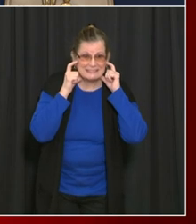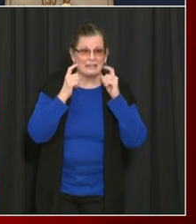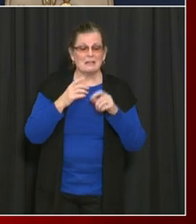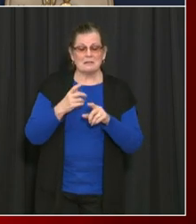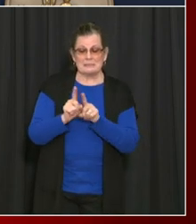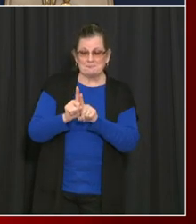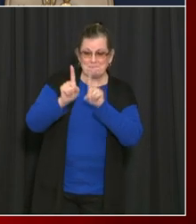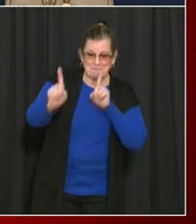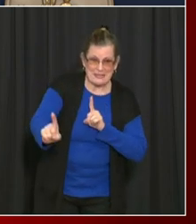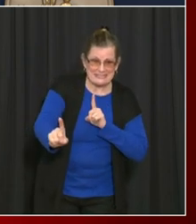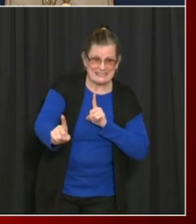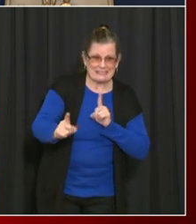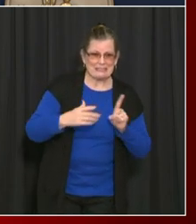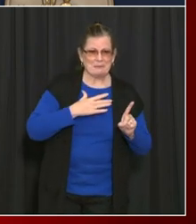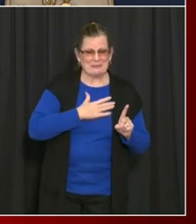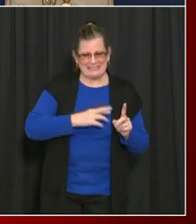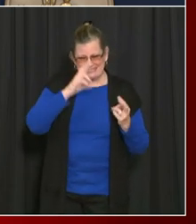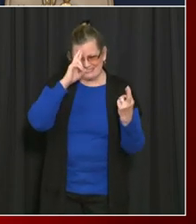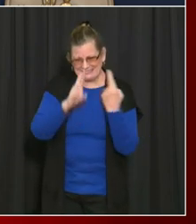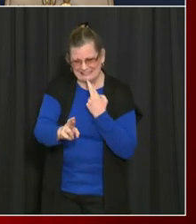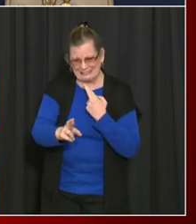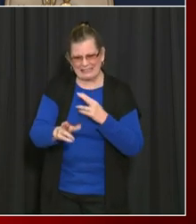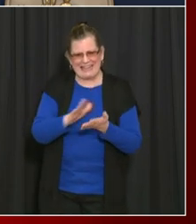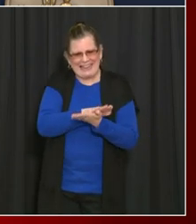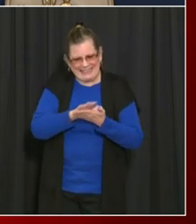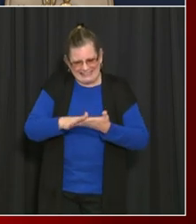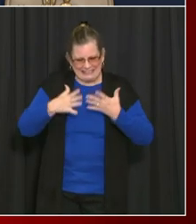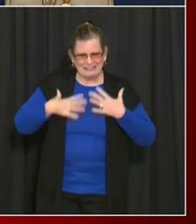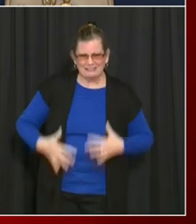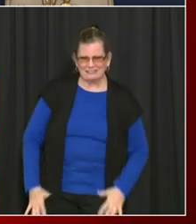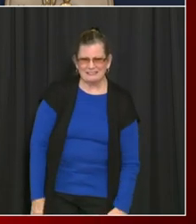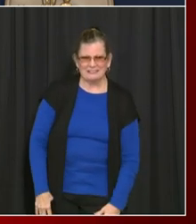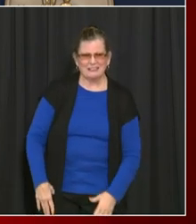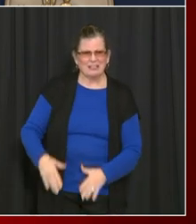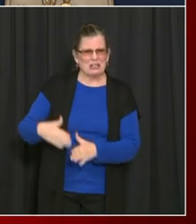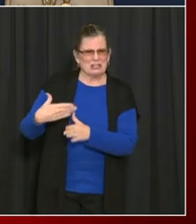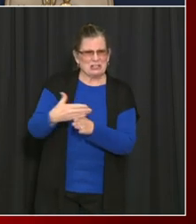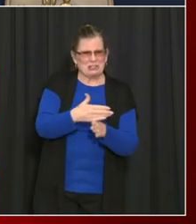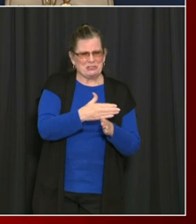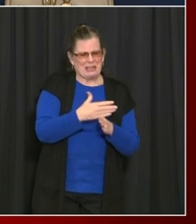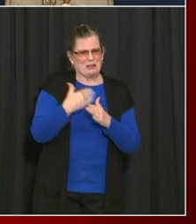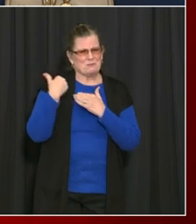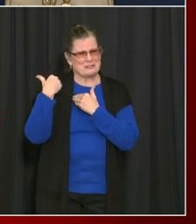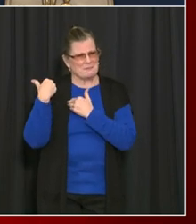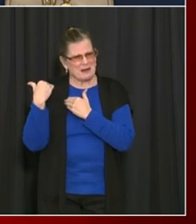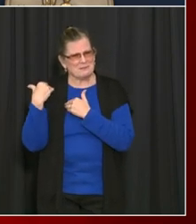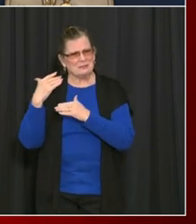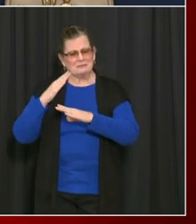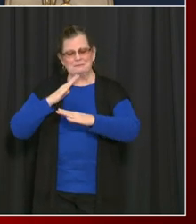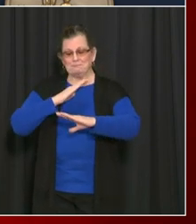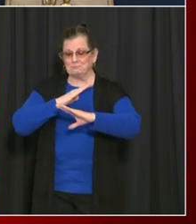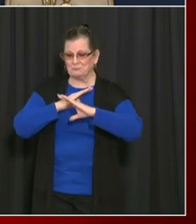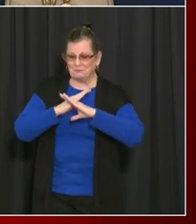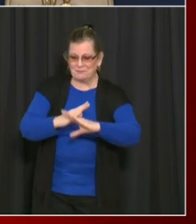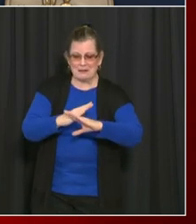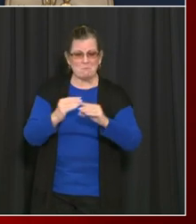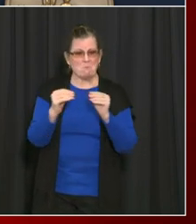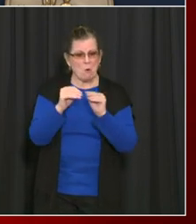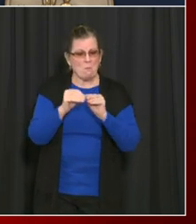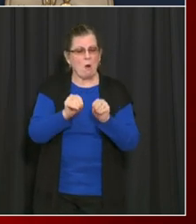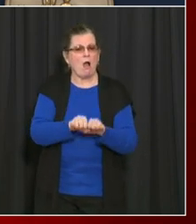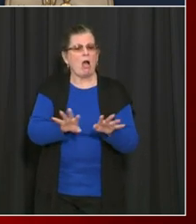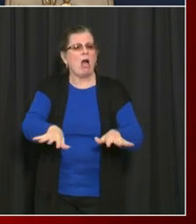hygiene. We have a shared responsibility to stop the spread of the virus, even as we